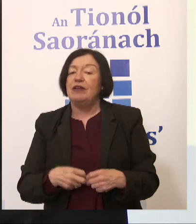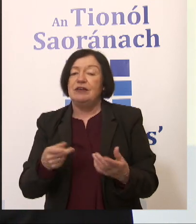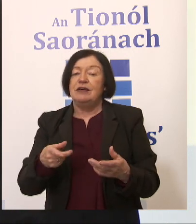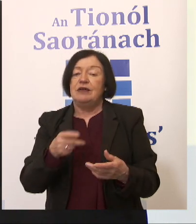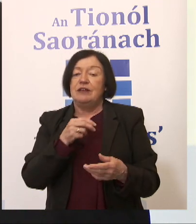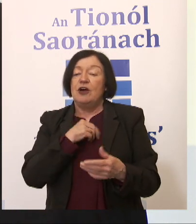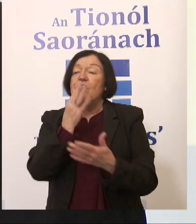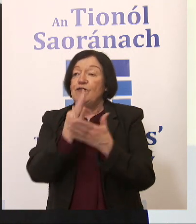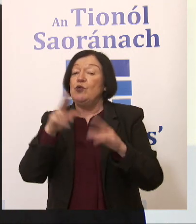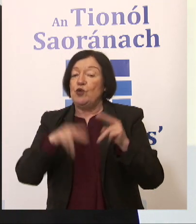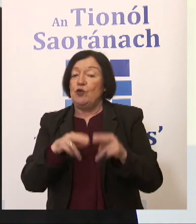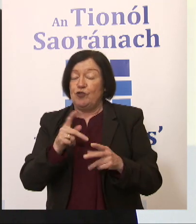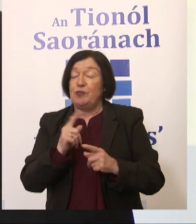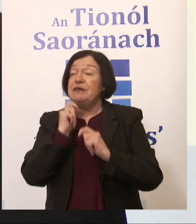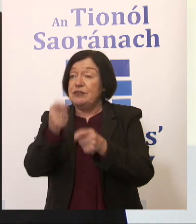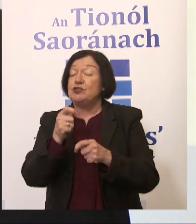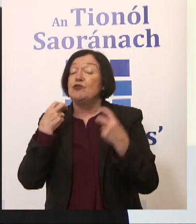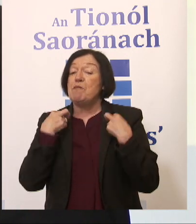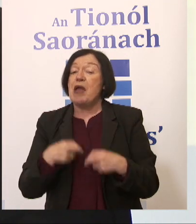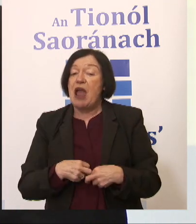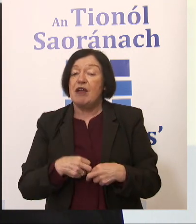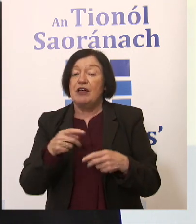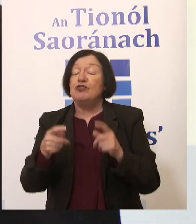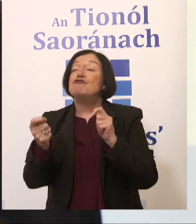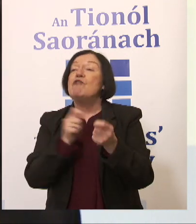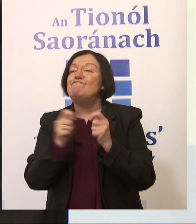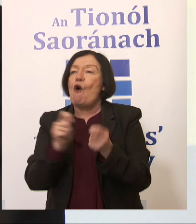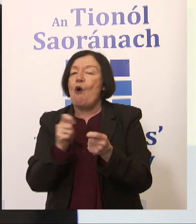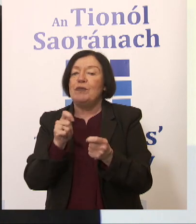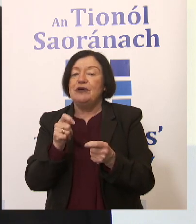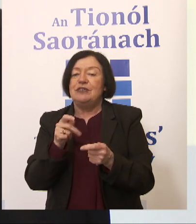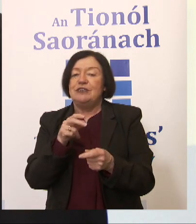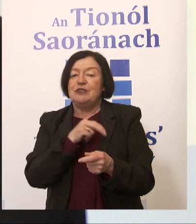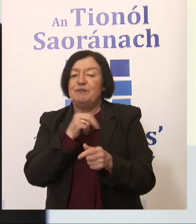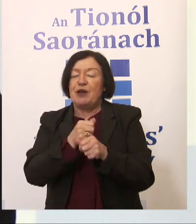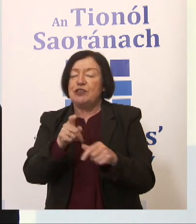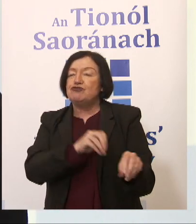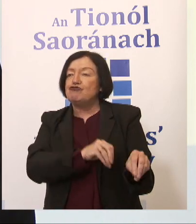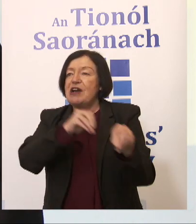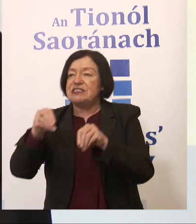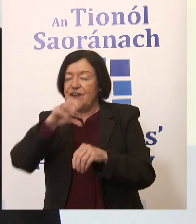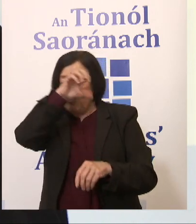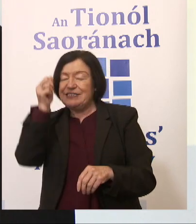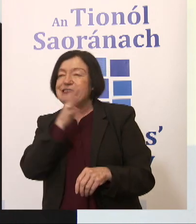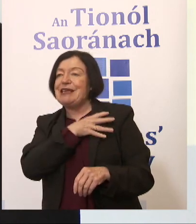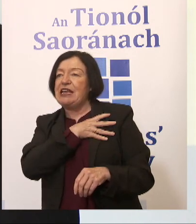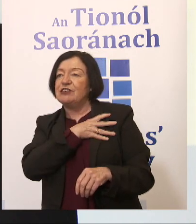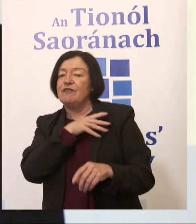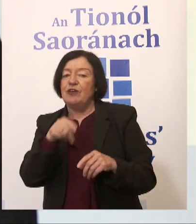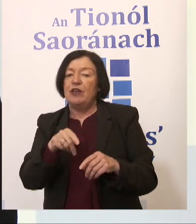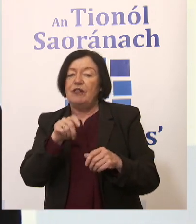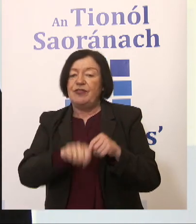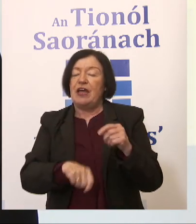a few new functions to be assigned to the mayor. The reform is really more about the transfer of executive functions from an appointed